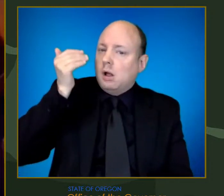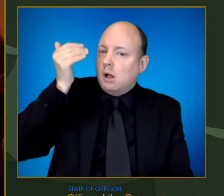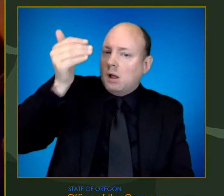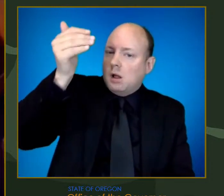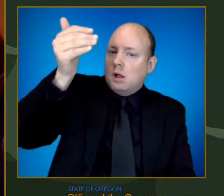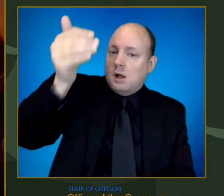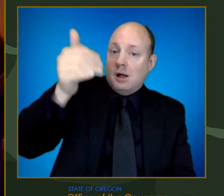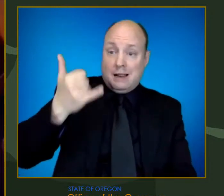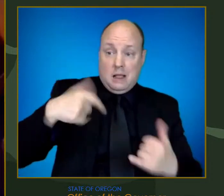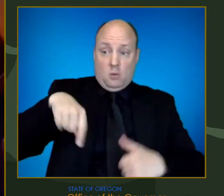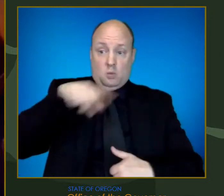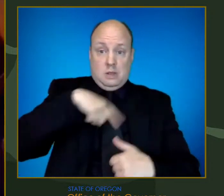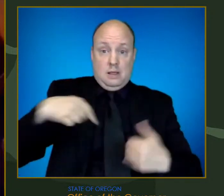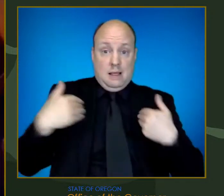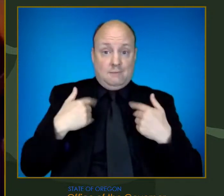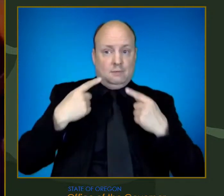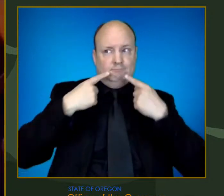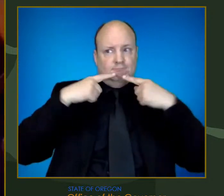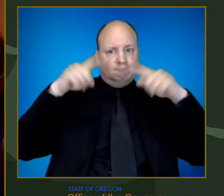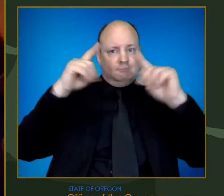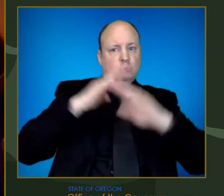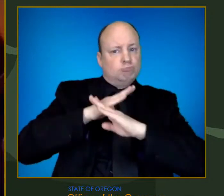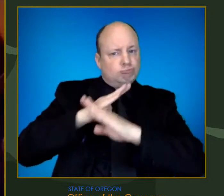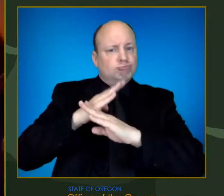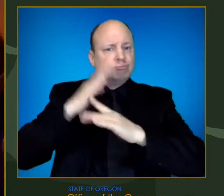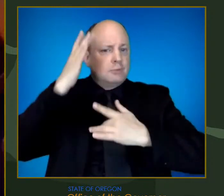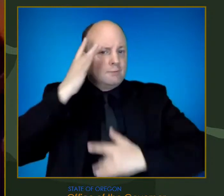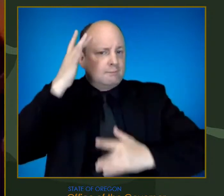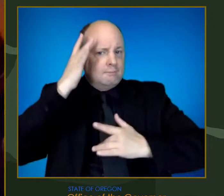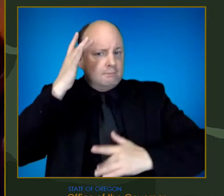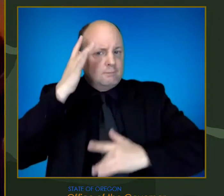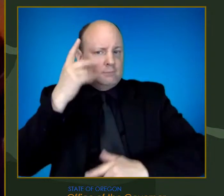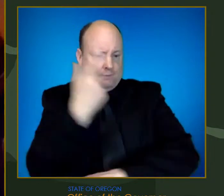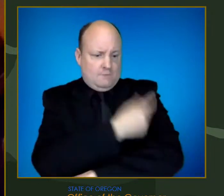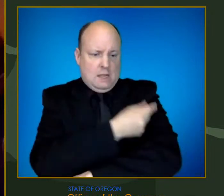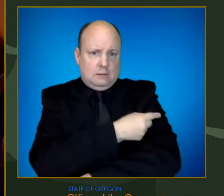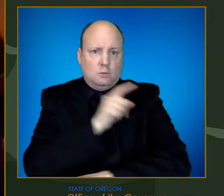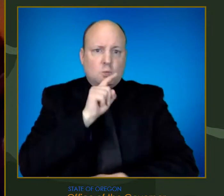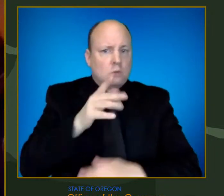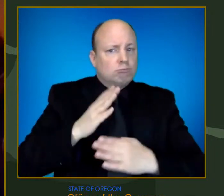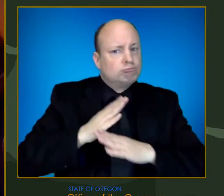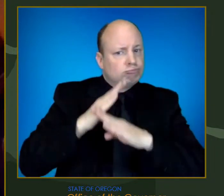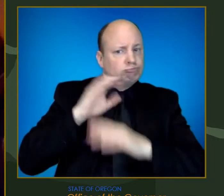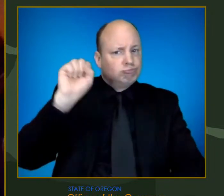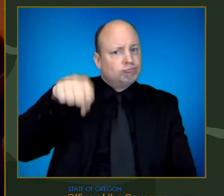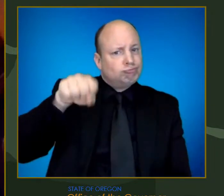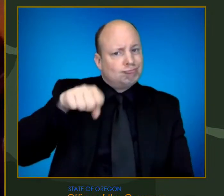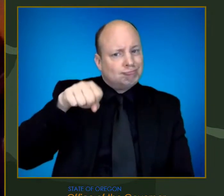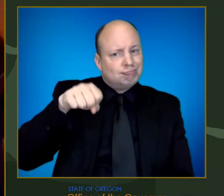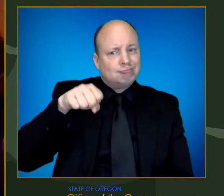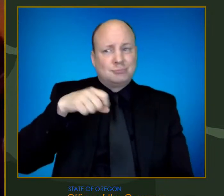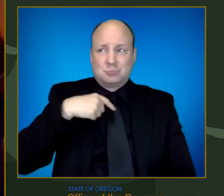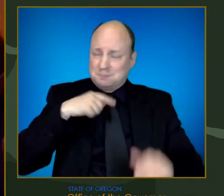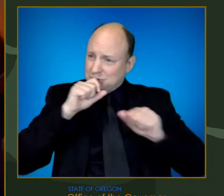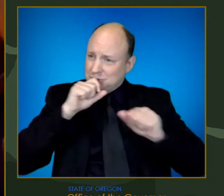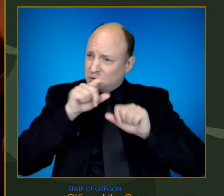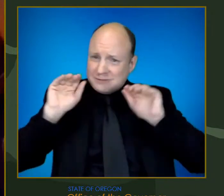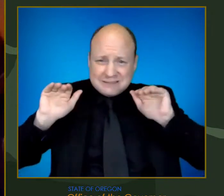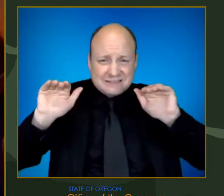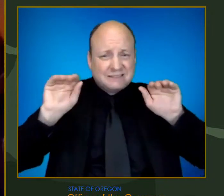preventing the most serious disease, and they are safe. So we continue to urge Oregonians, as your time comes